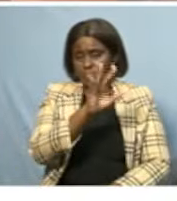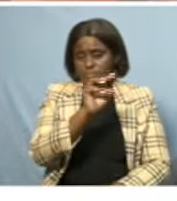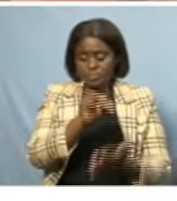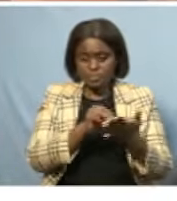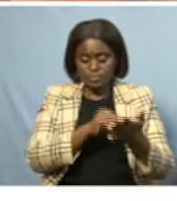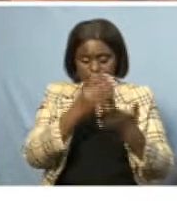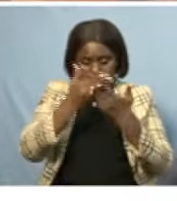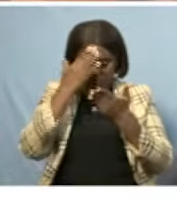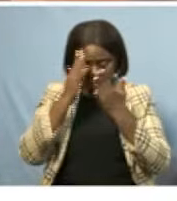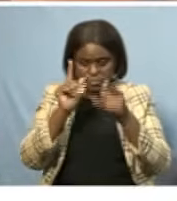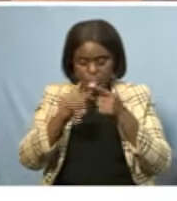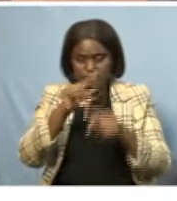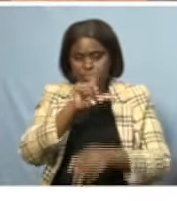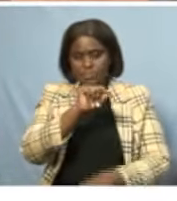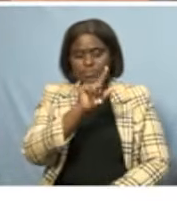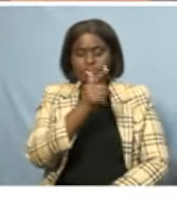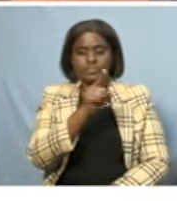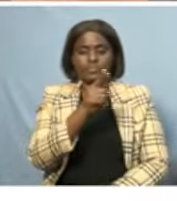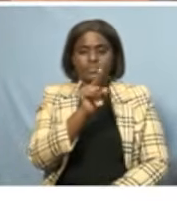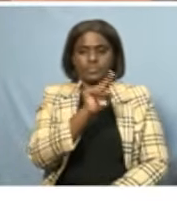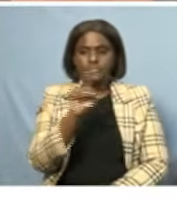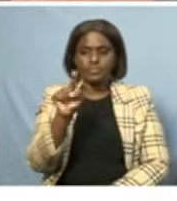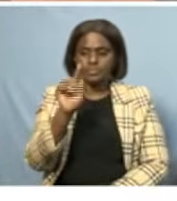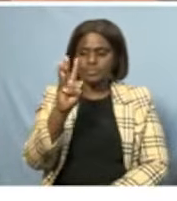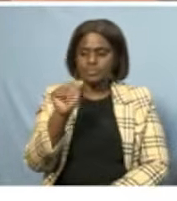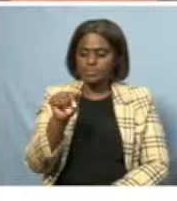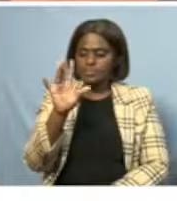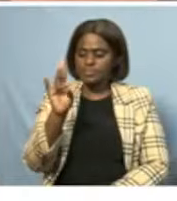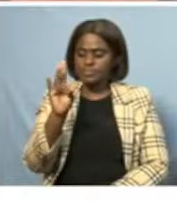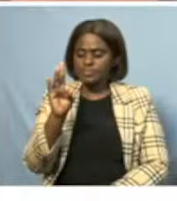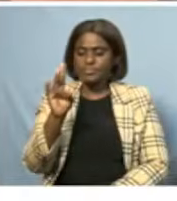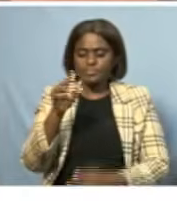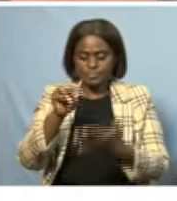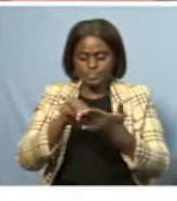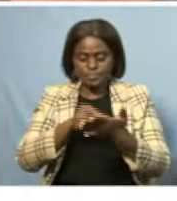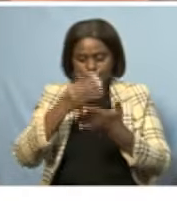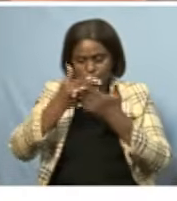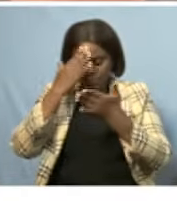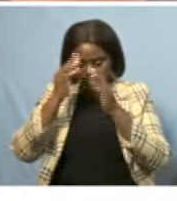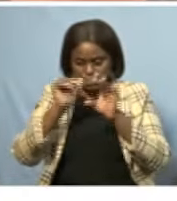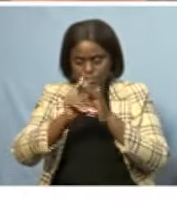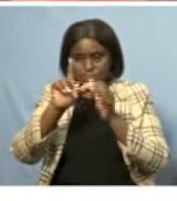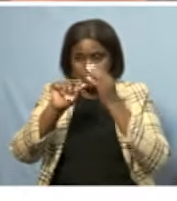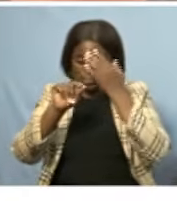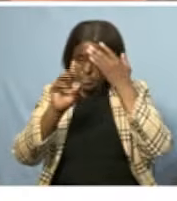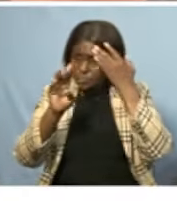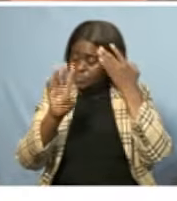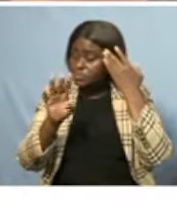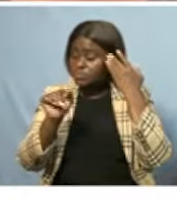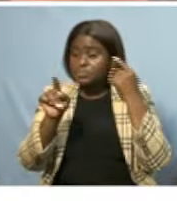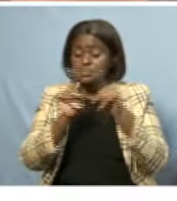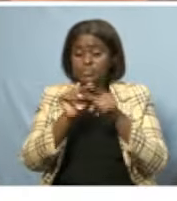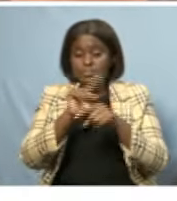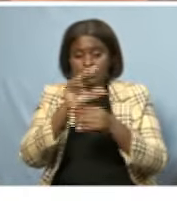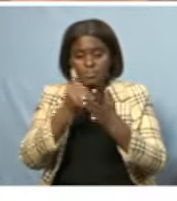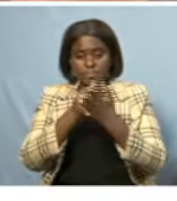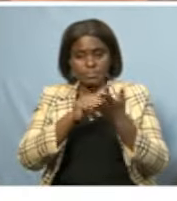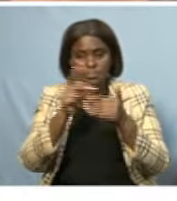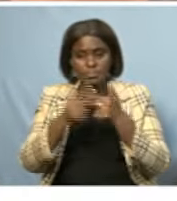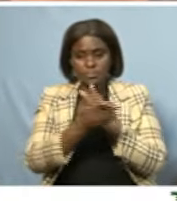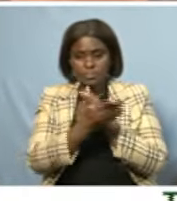million learners in 2021 to 4.7 million learners in 2025. This